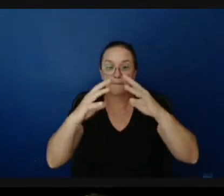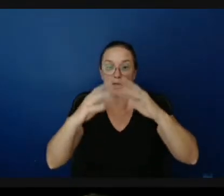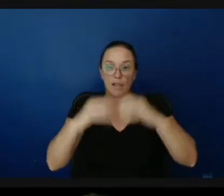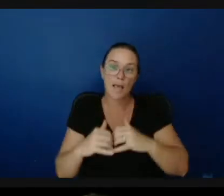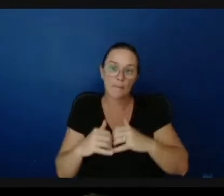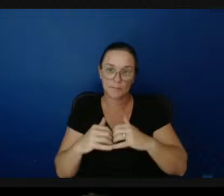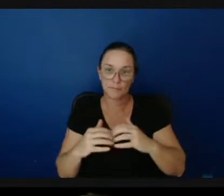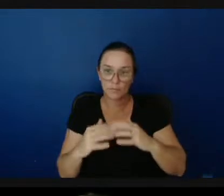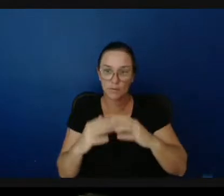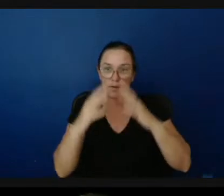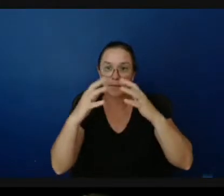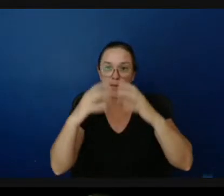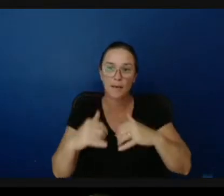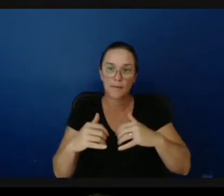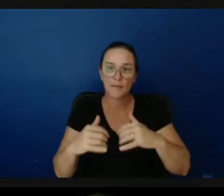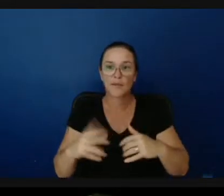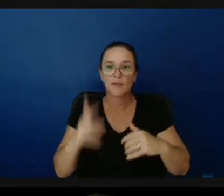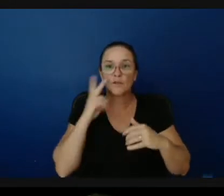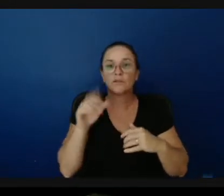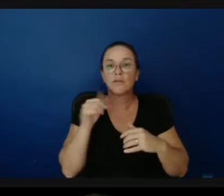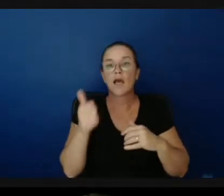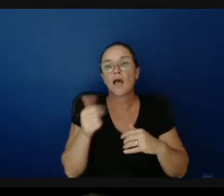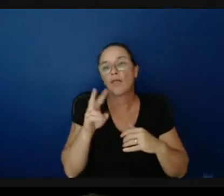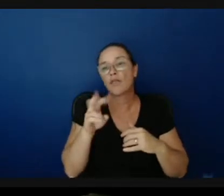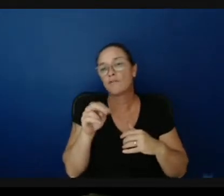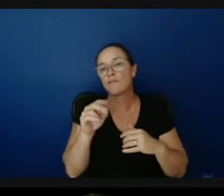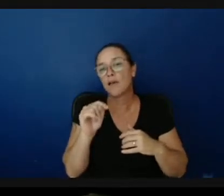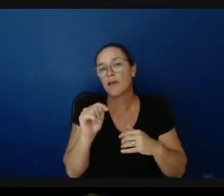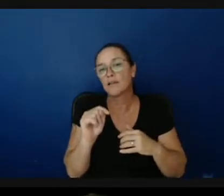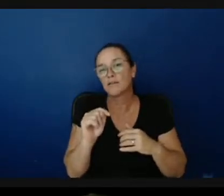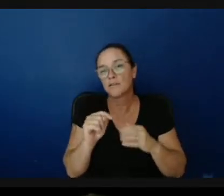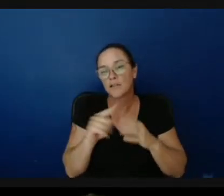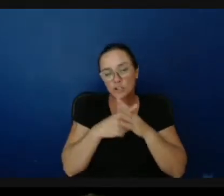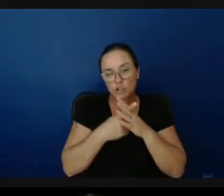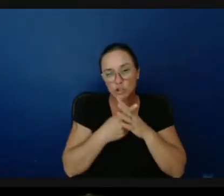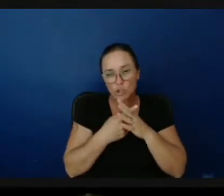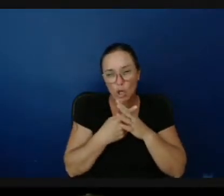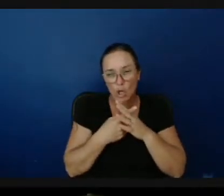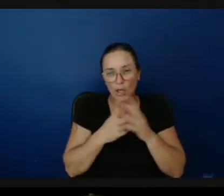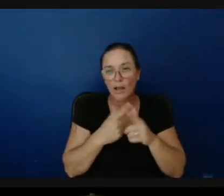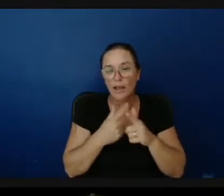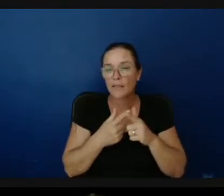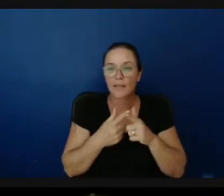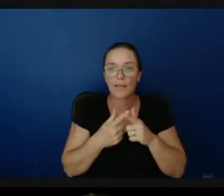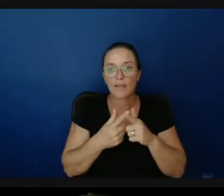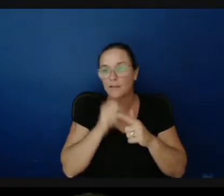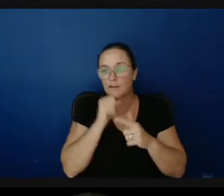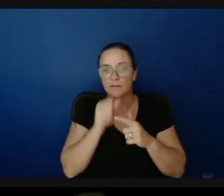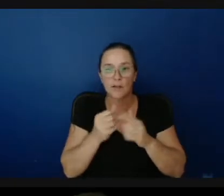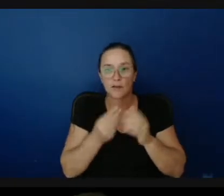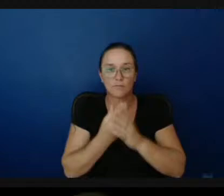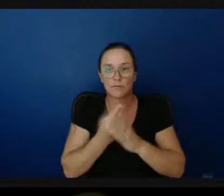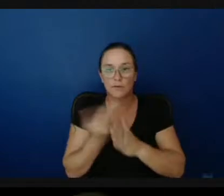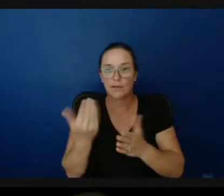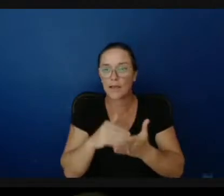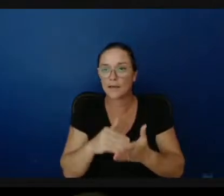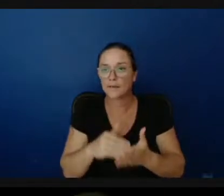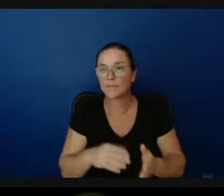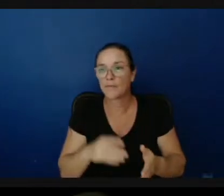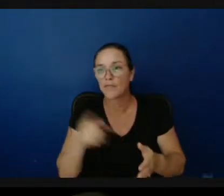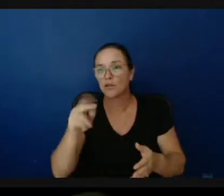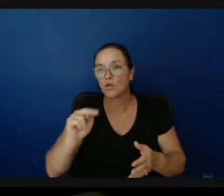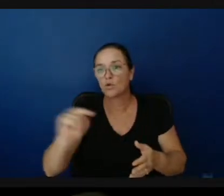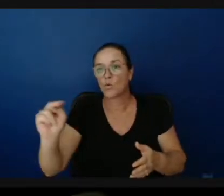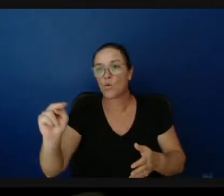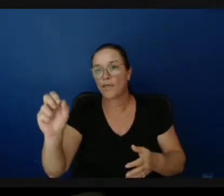see here some extra little vents off the side from the initial fissure that don't reactivate initially here. That's our north vent, and